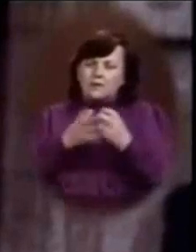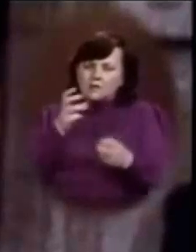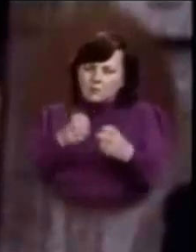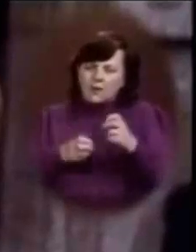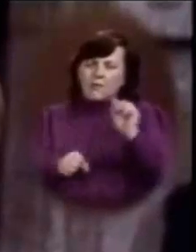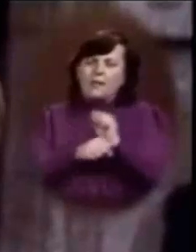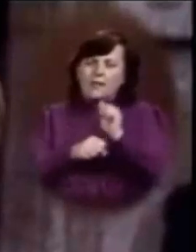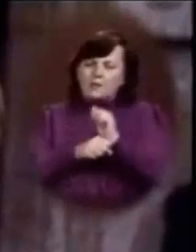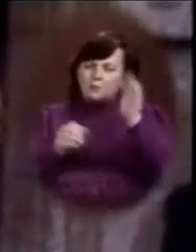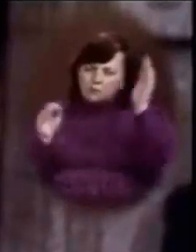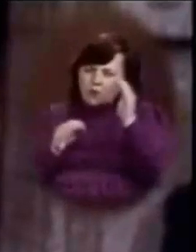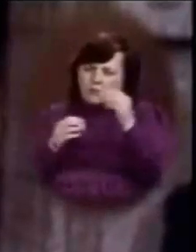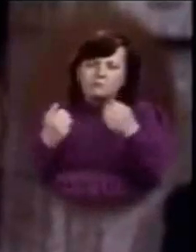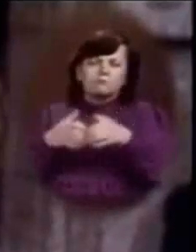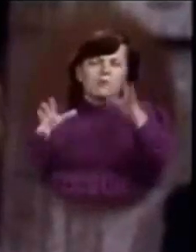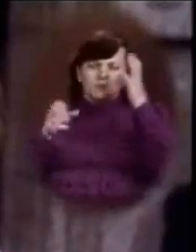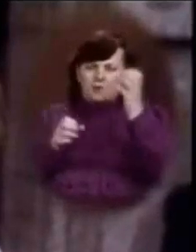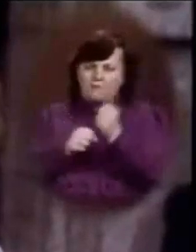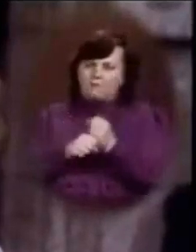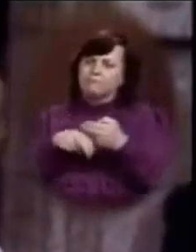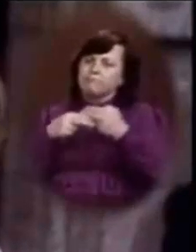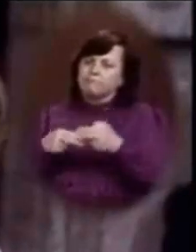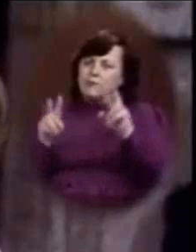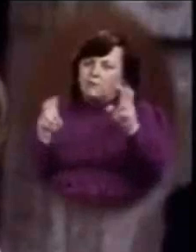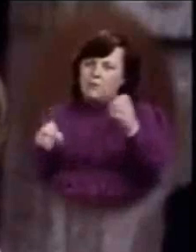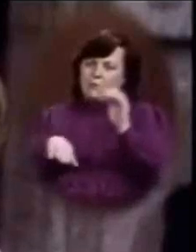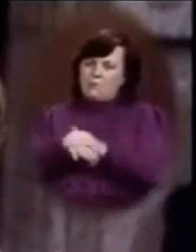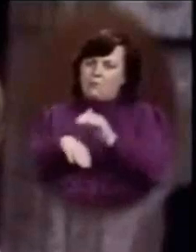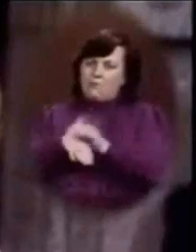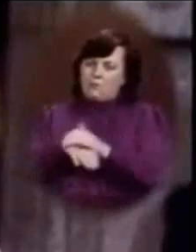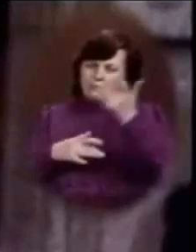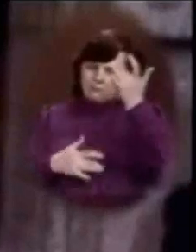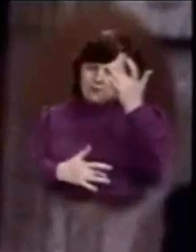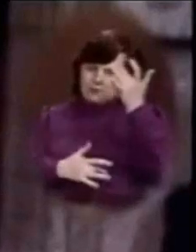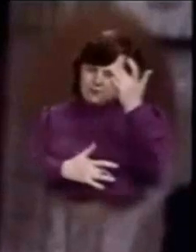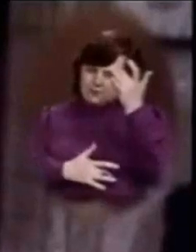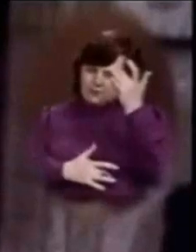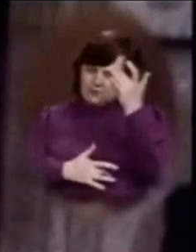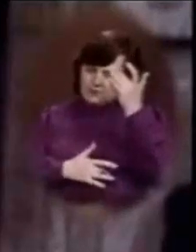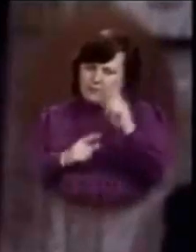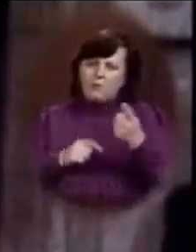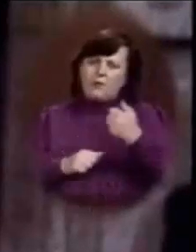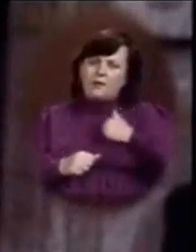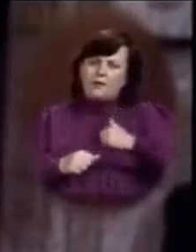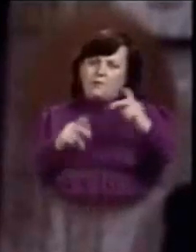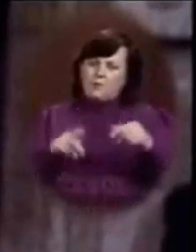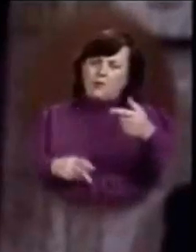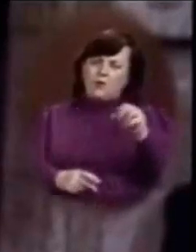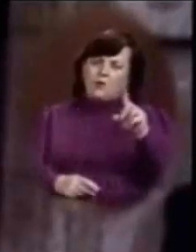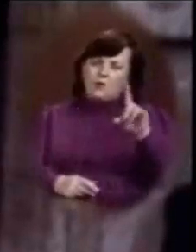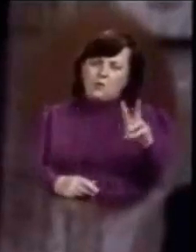loss of confidence. They called it British disease. A Canadian commentator, Goldwyn